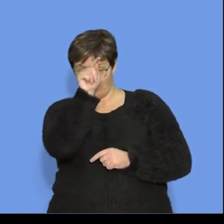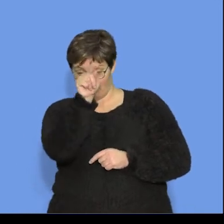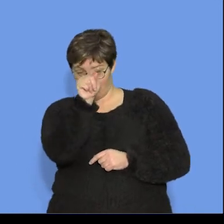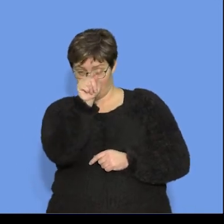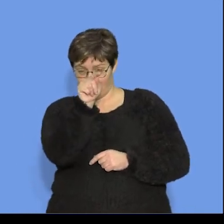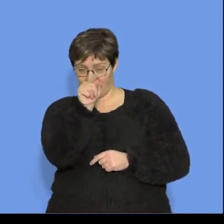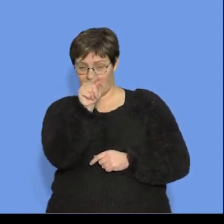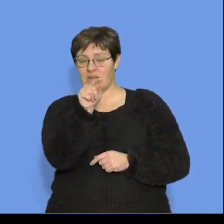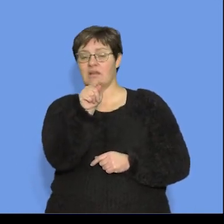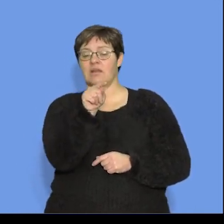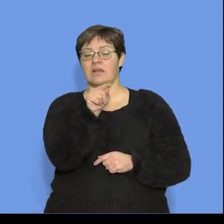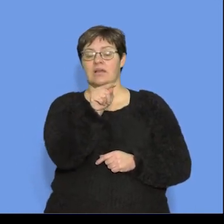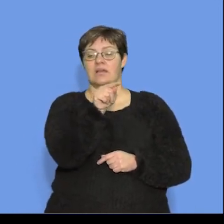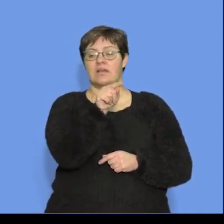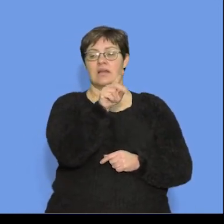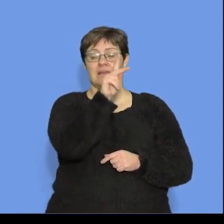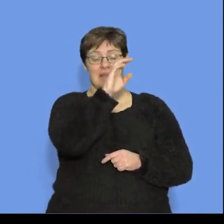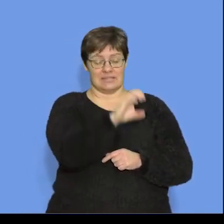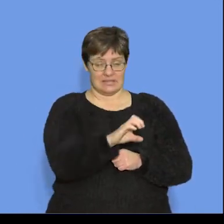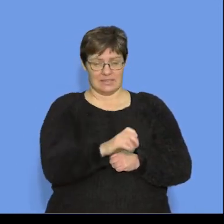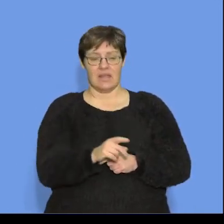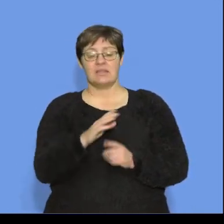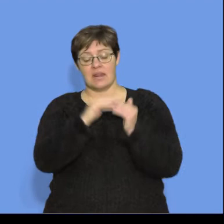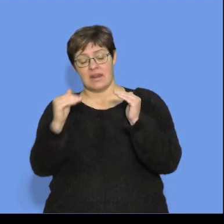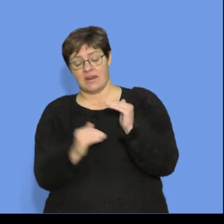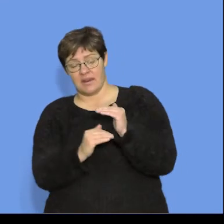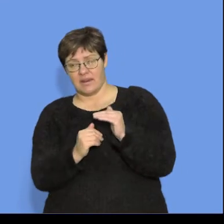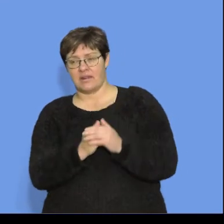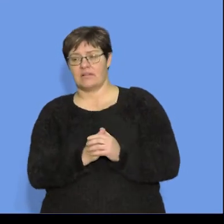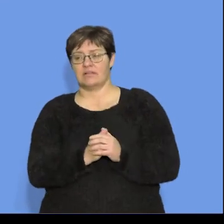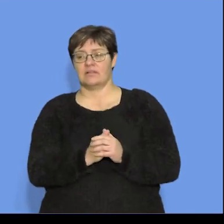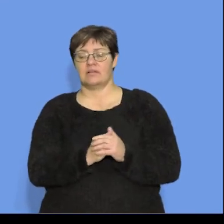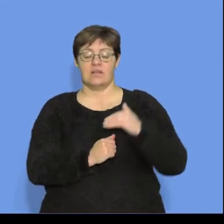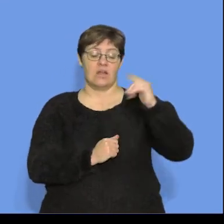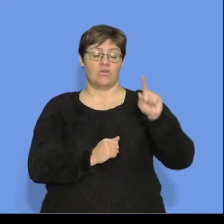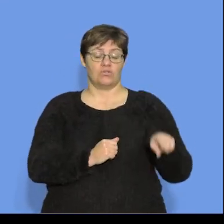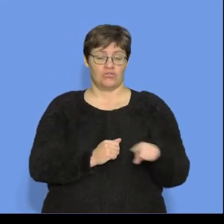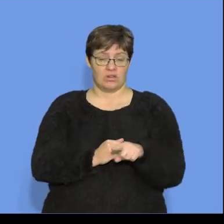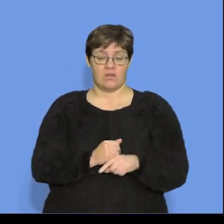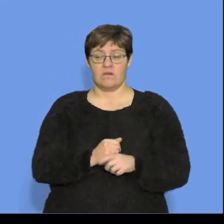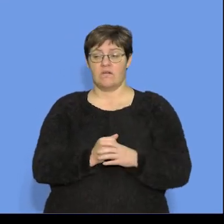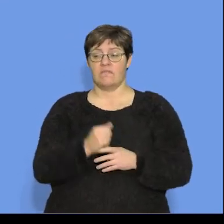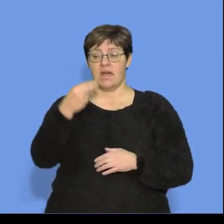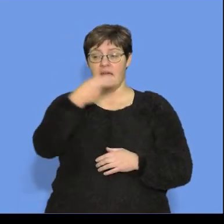this constant calculation. We're then going to say the concentration of hydrogen in the